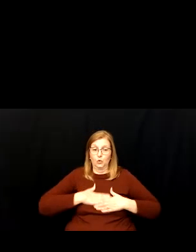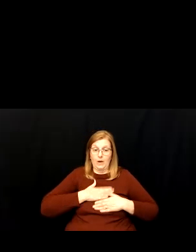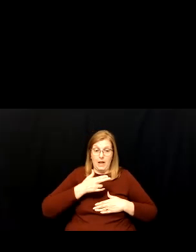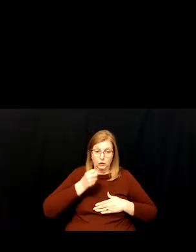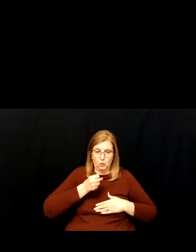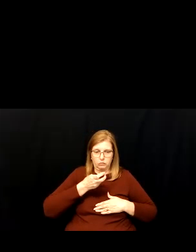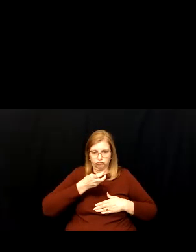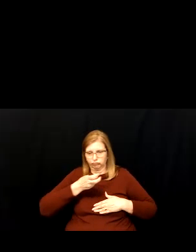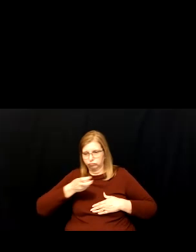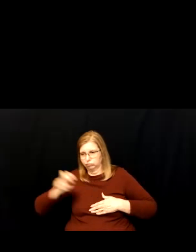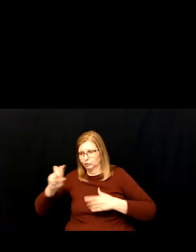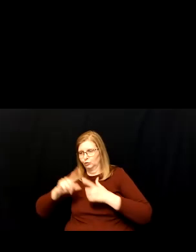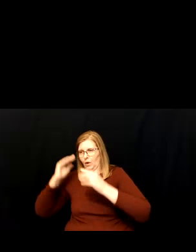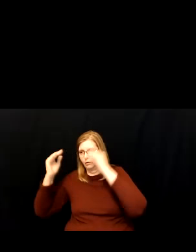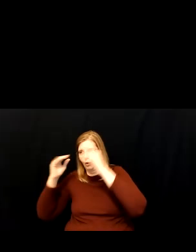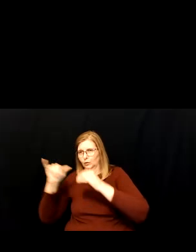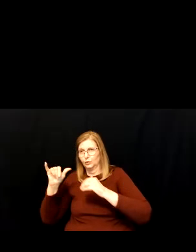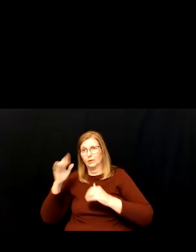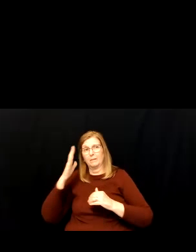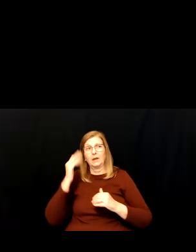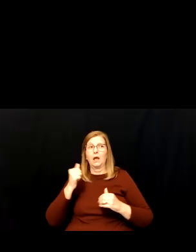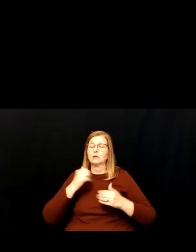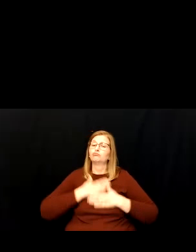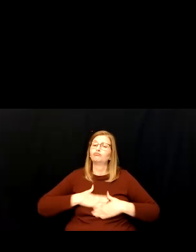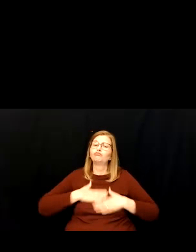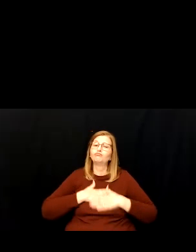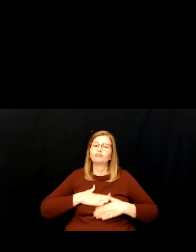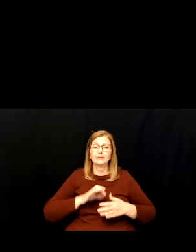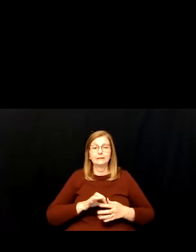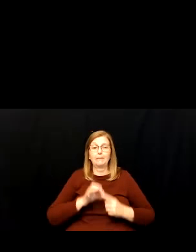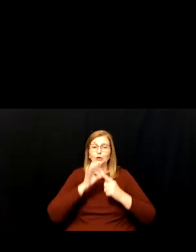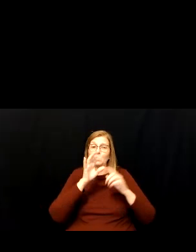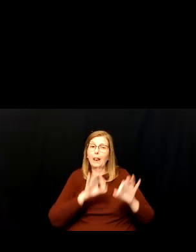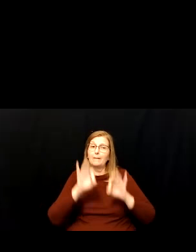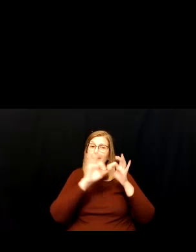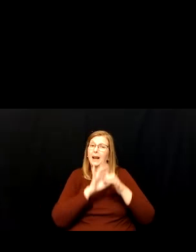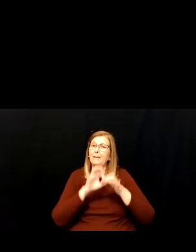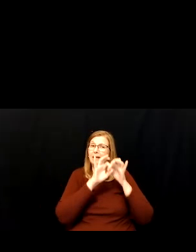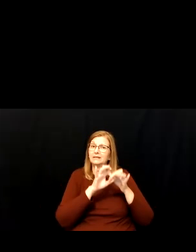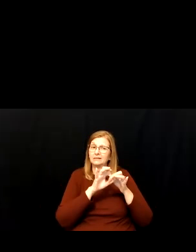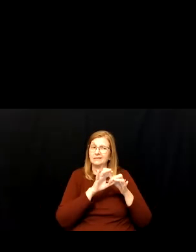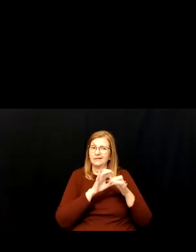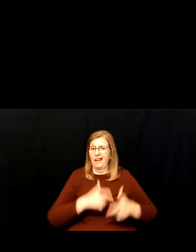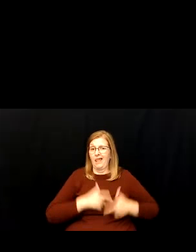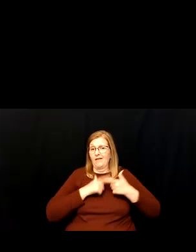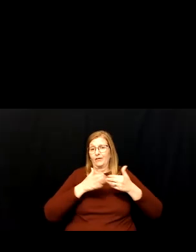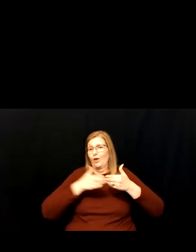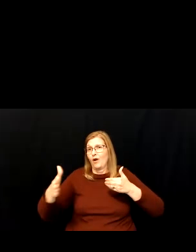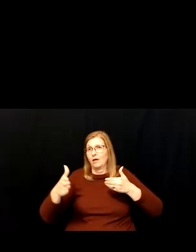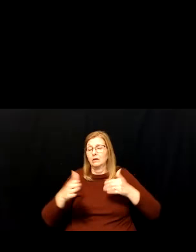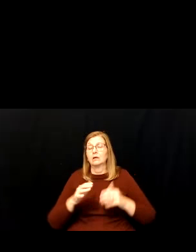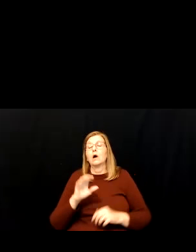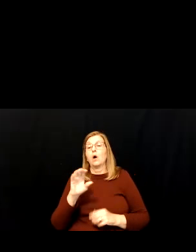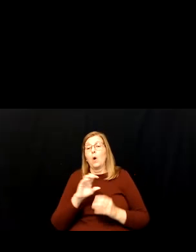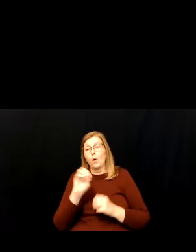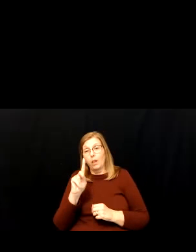Olympics is a lifelong activity that our students can participate in. And certainly Oklahoma Able Tech can